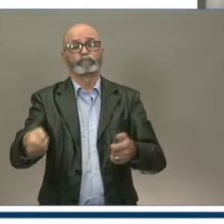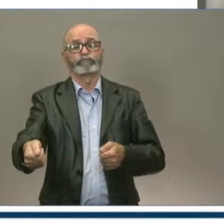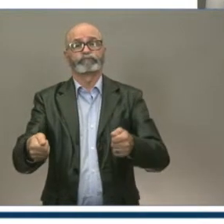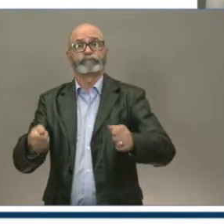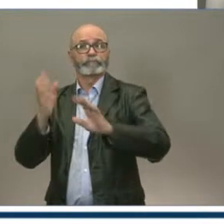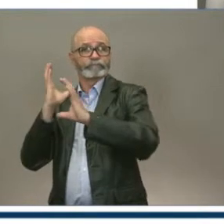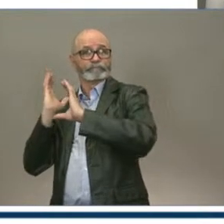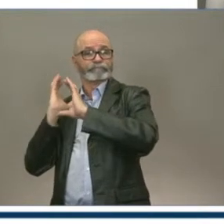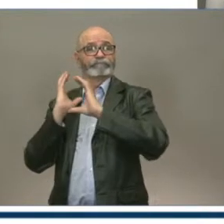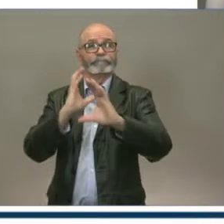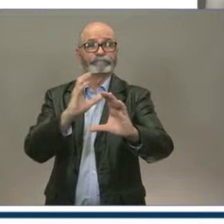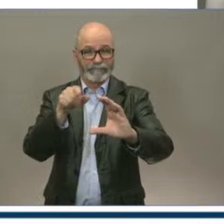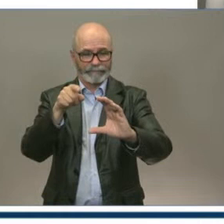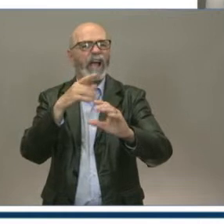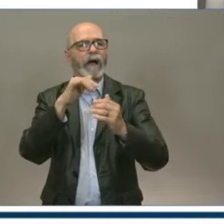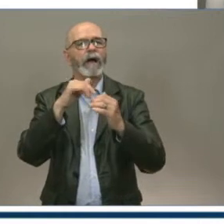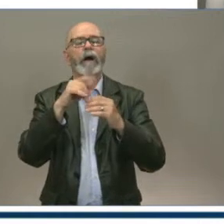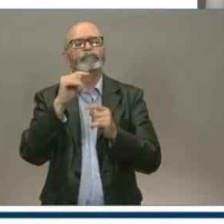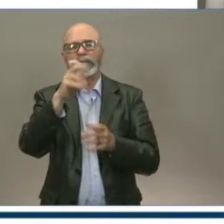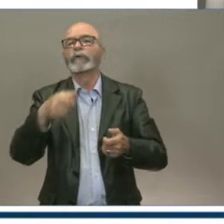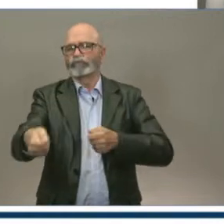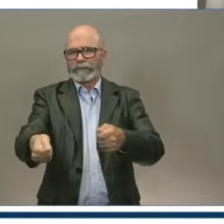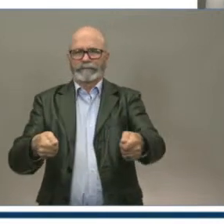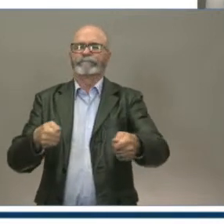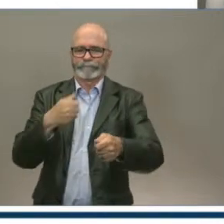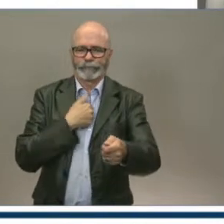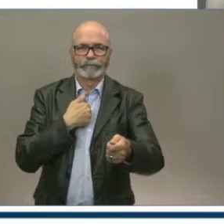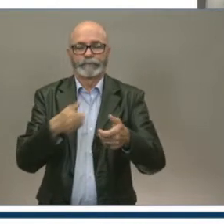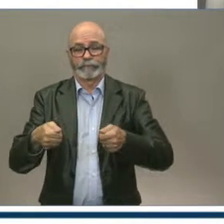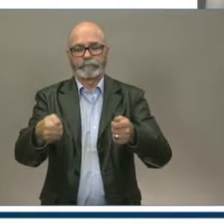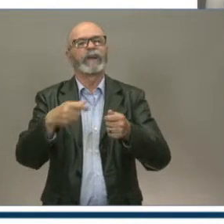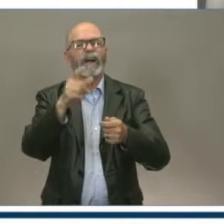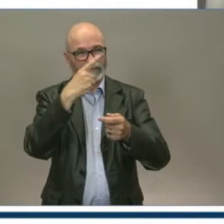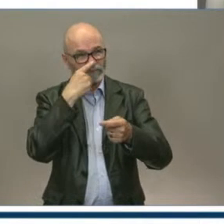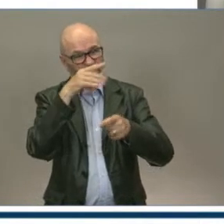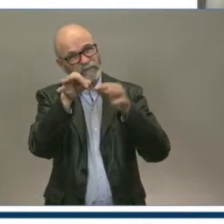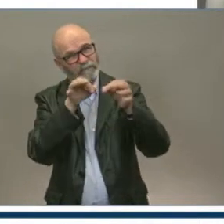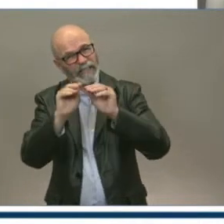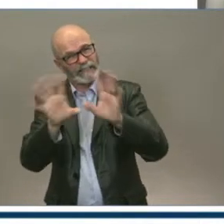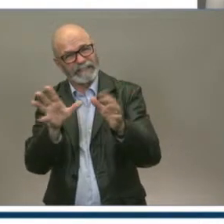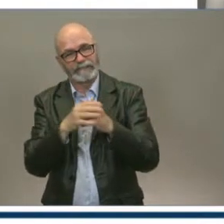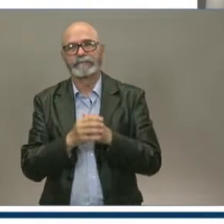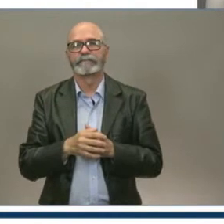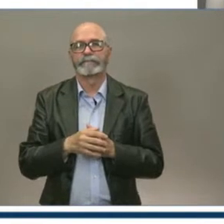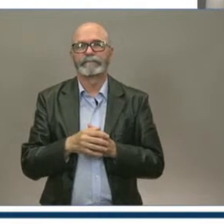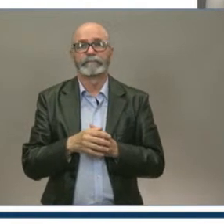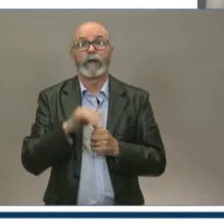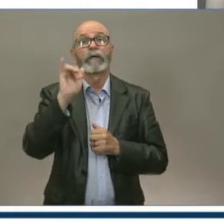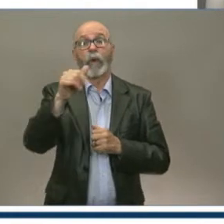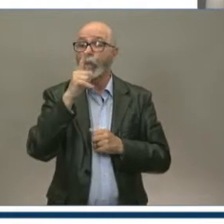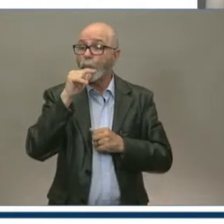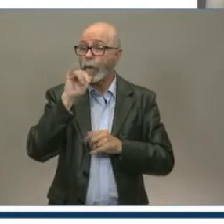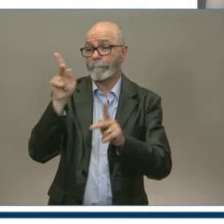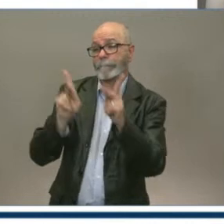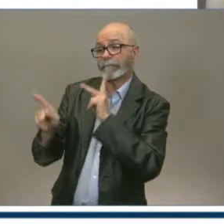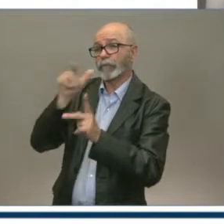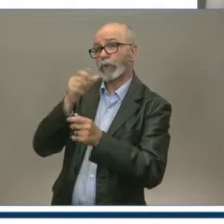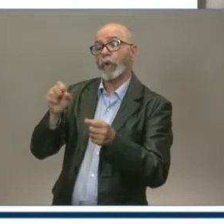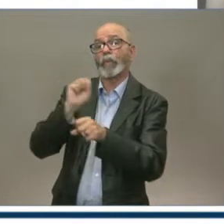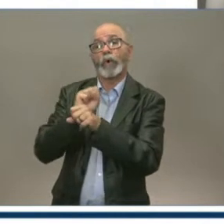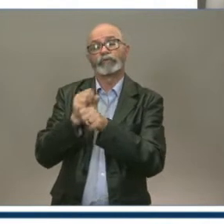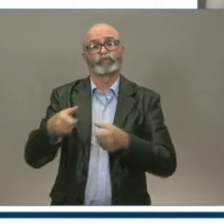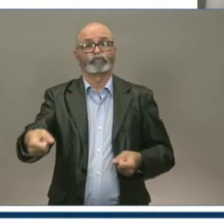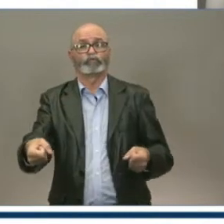end of your remarks during the initial part of the briefing that these folks would be able to go to pharmacies and